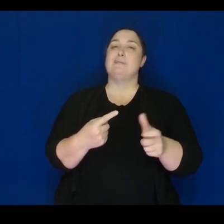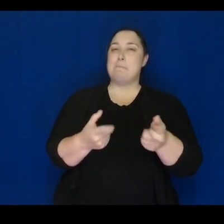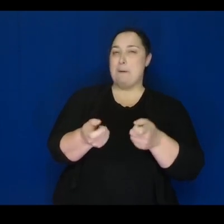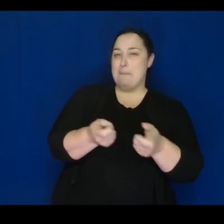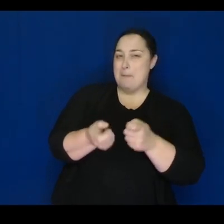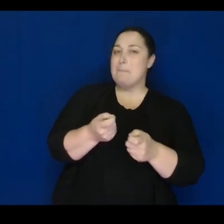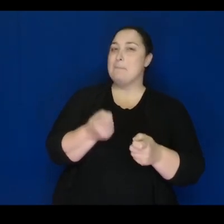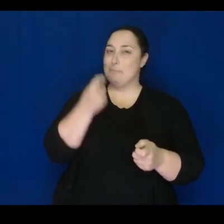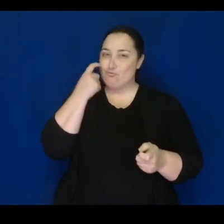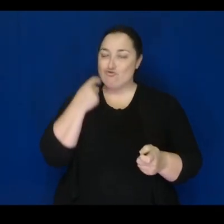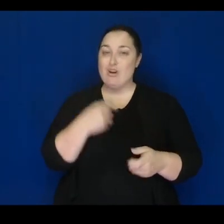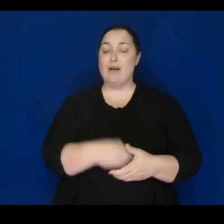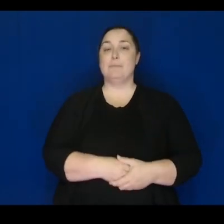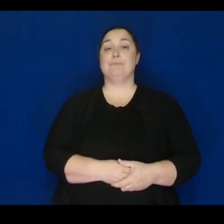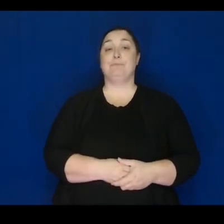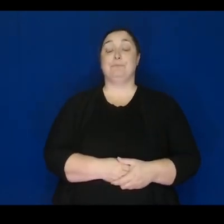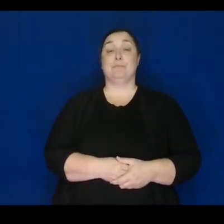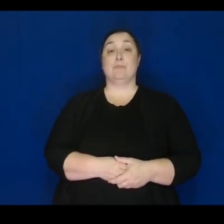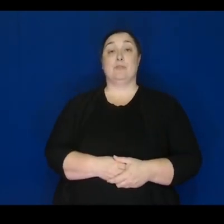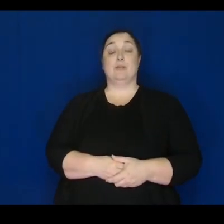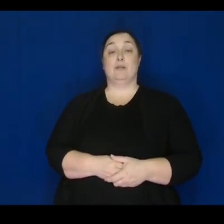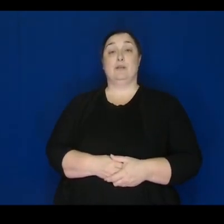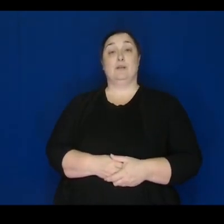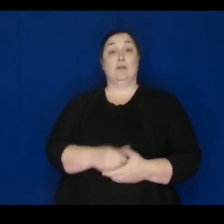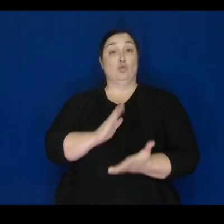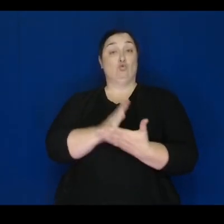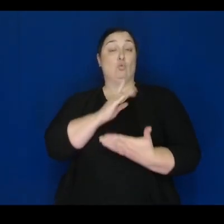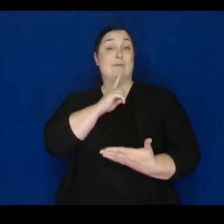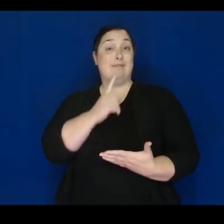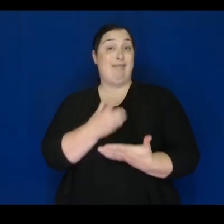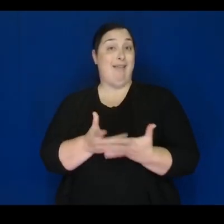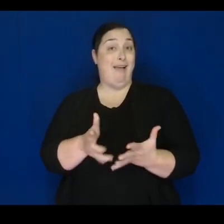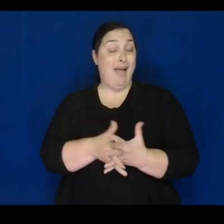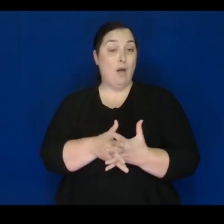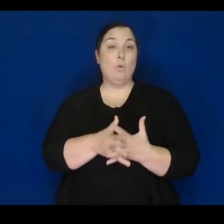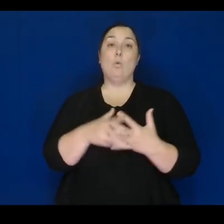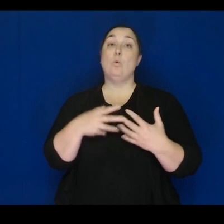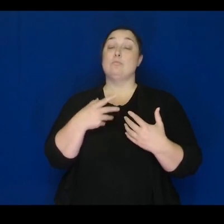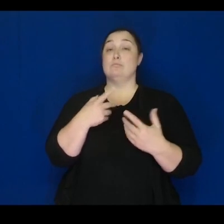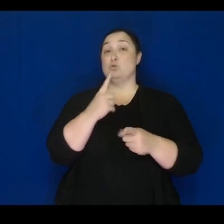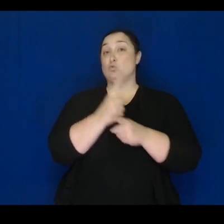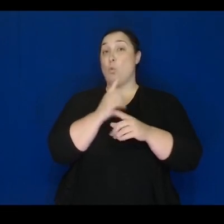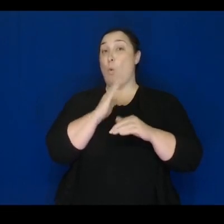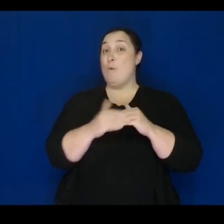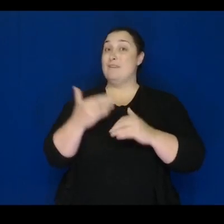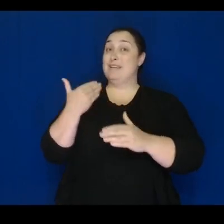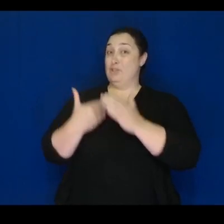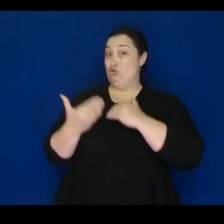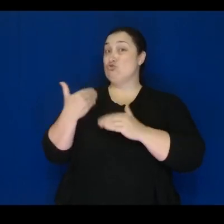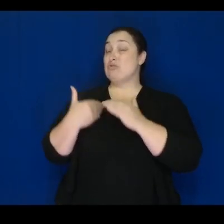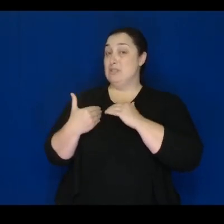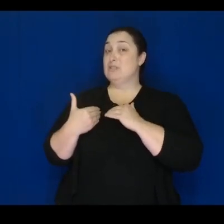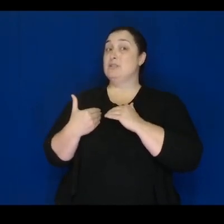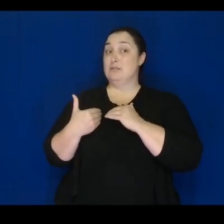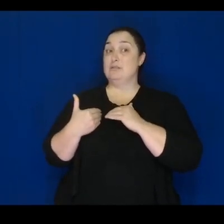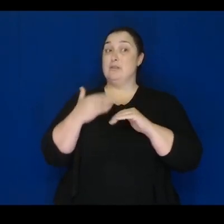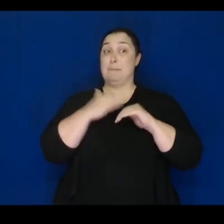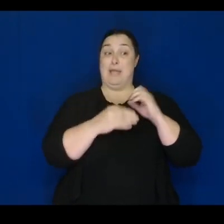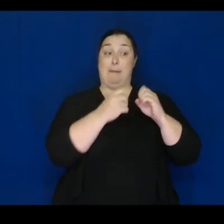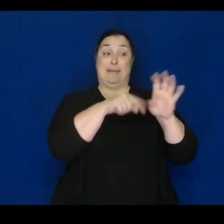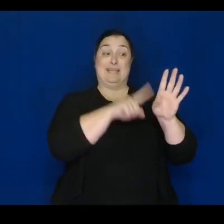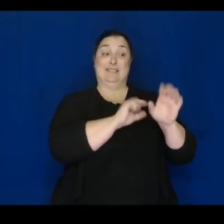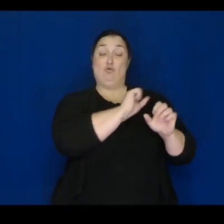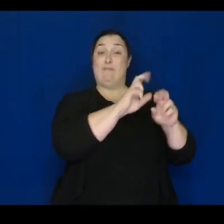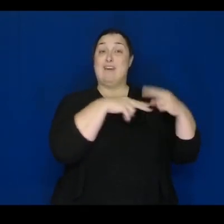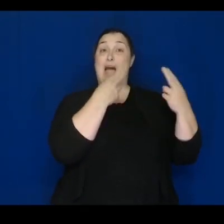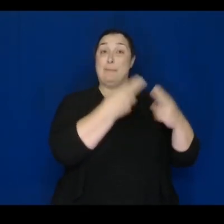And a way that we can bring in that truth-telling aspect is talk a little bit about the history of what Betty's family has been